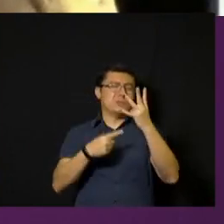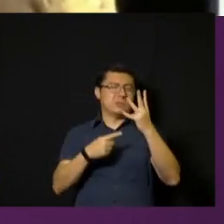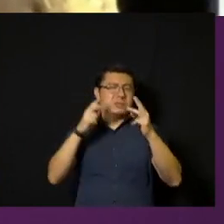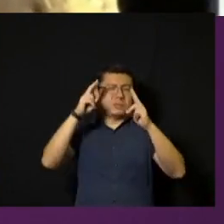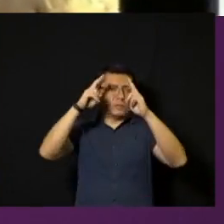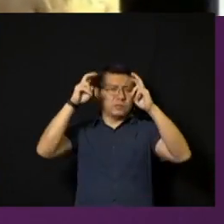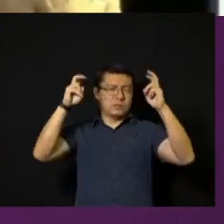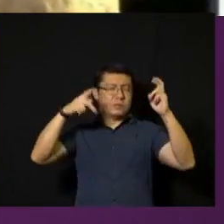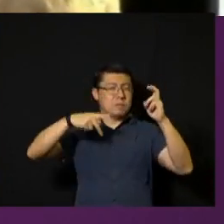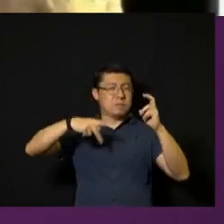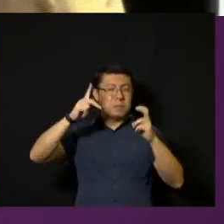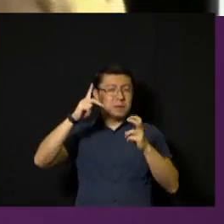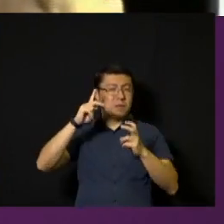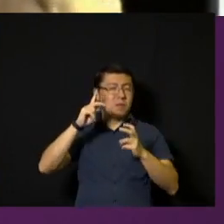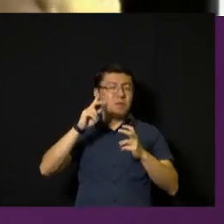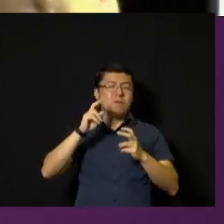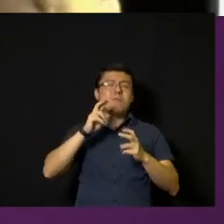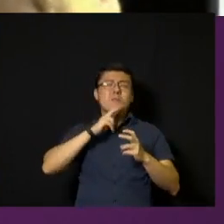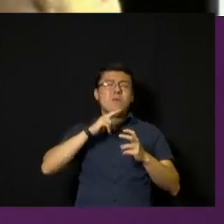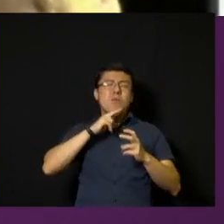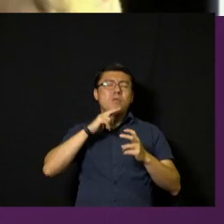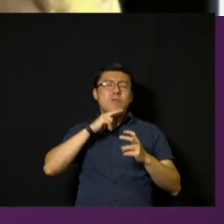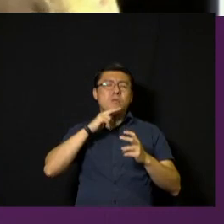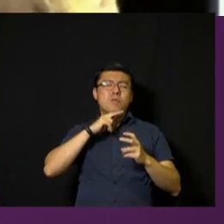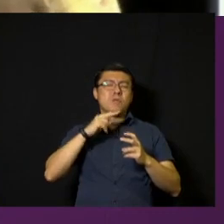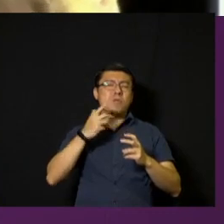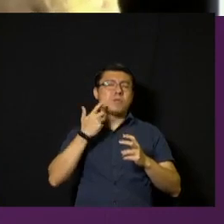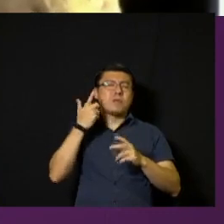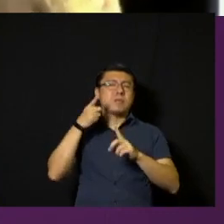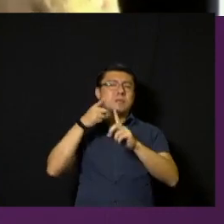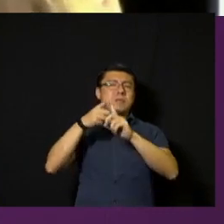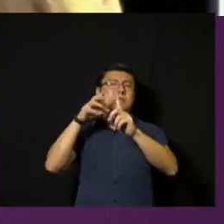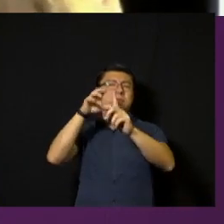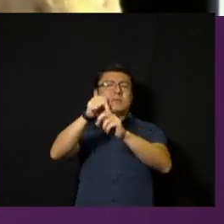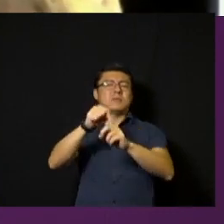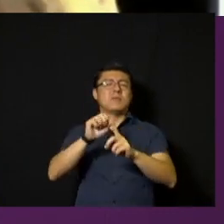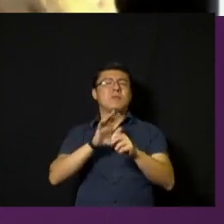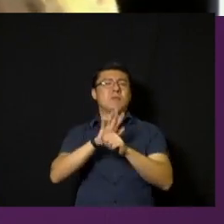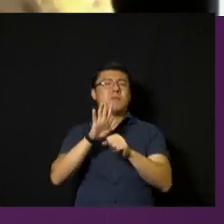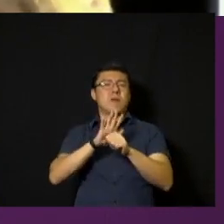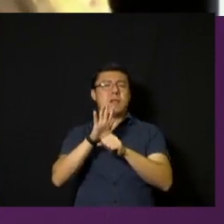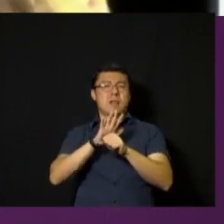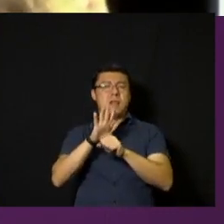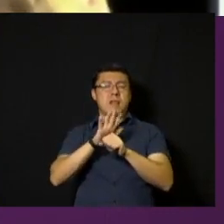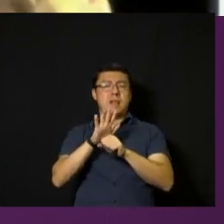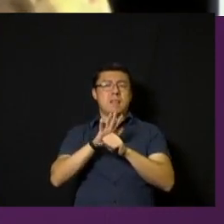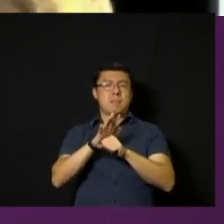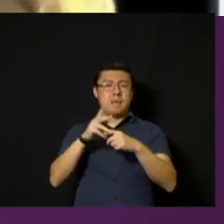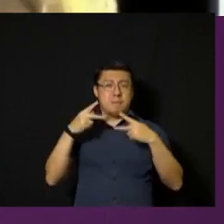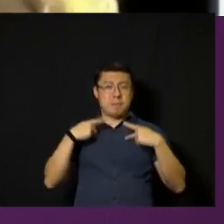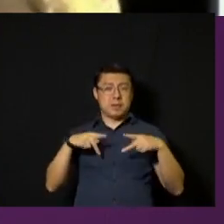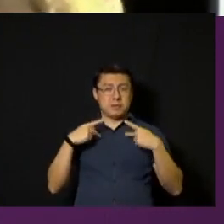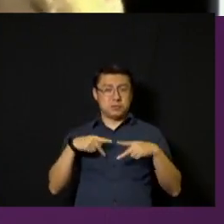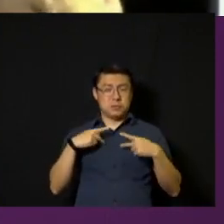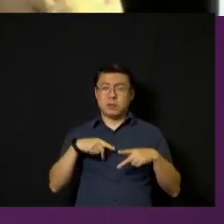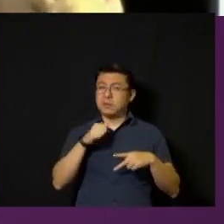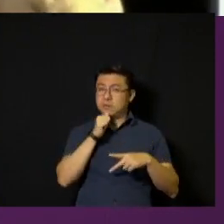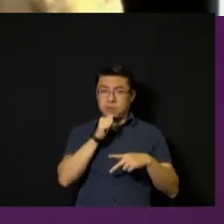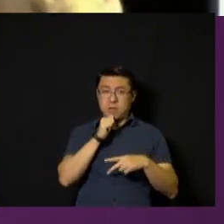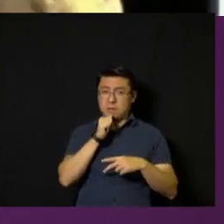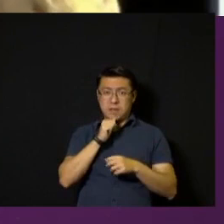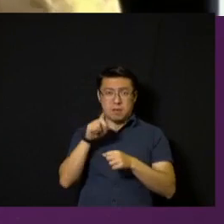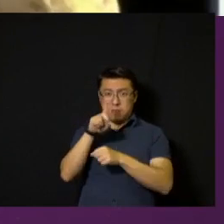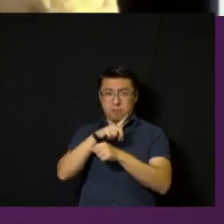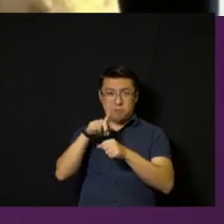have in mind. But something that is my immediate dream is that every person who are not a